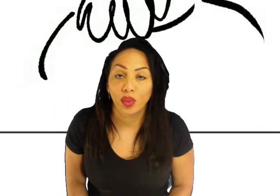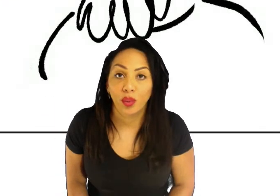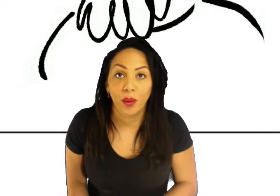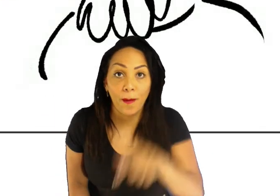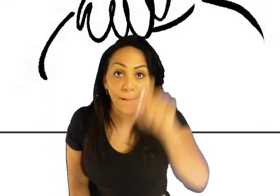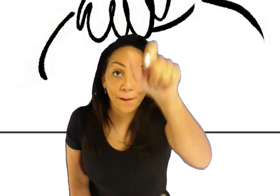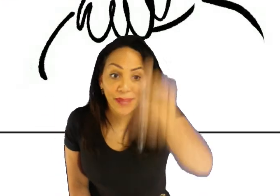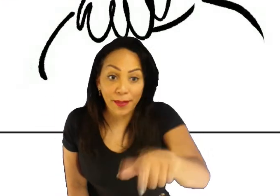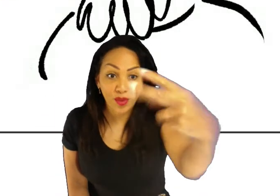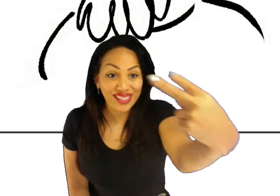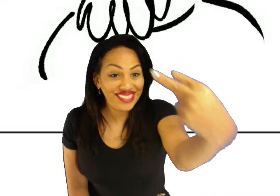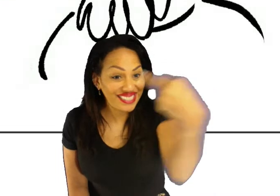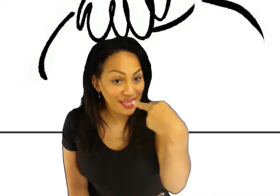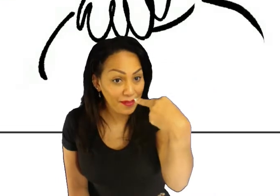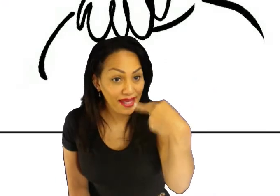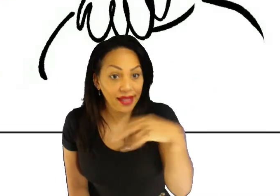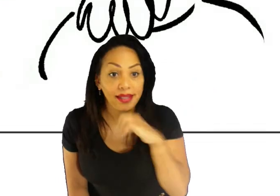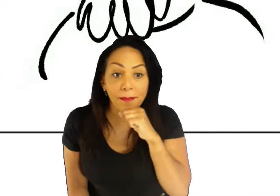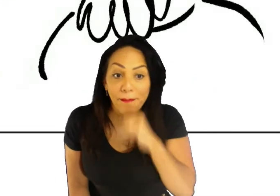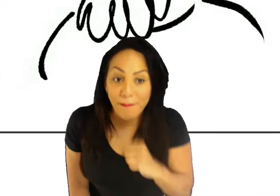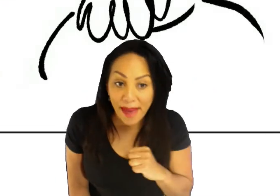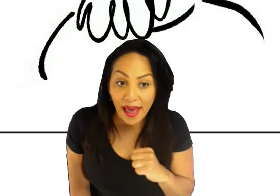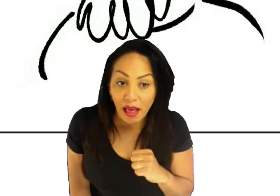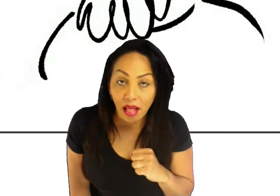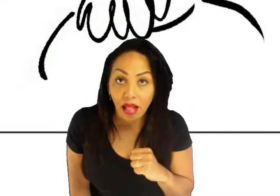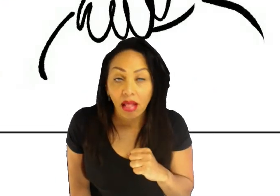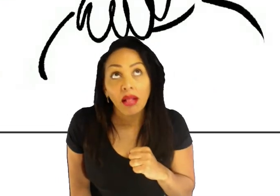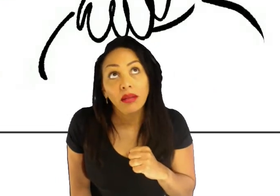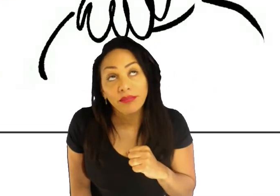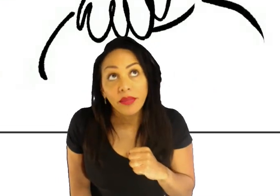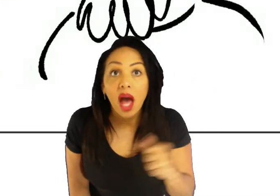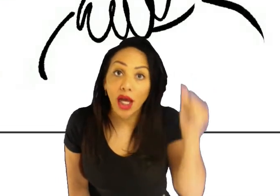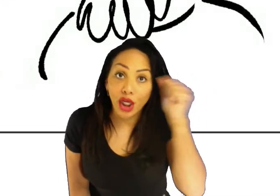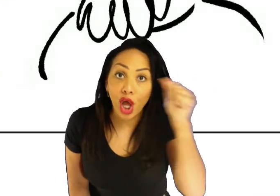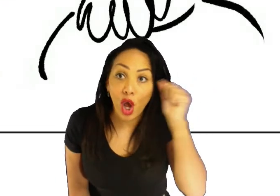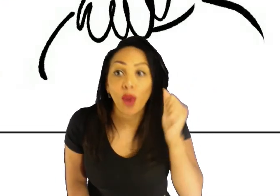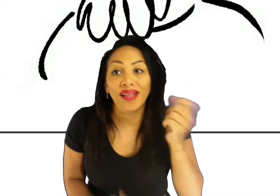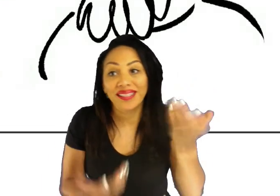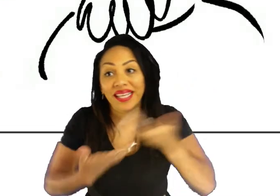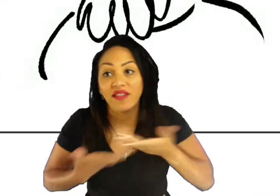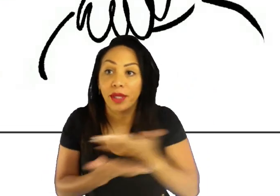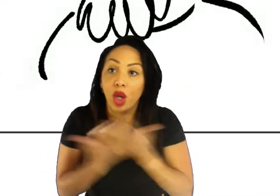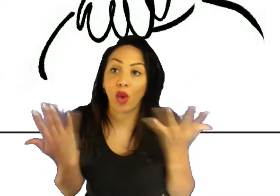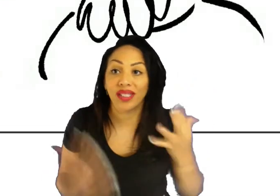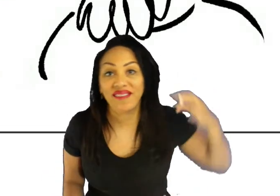male, and that has had a lot of advantages for me in terms of getting here.